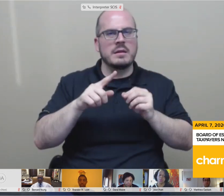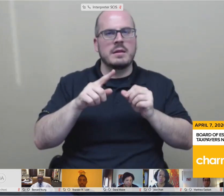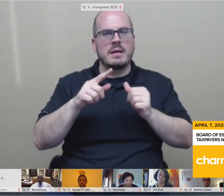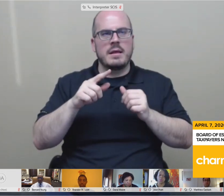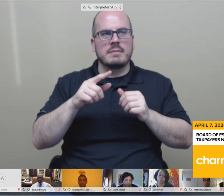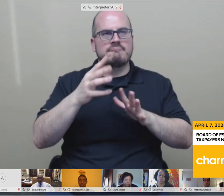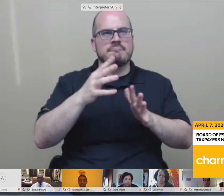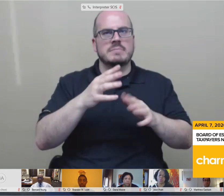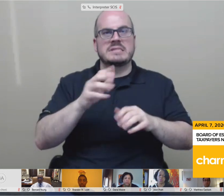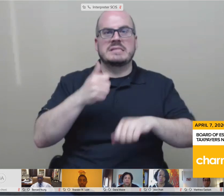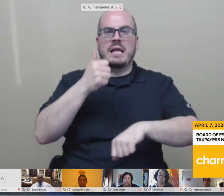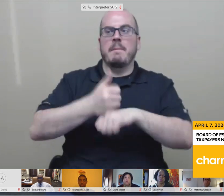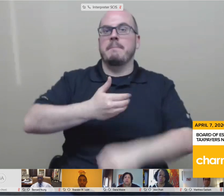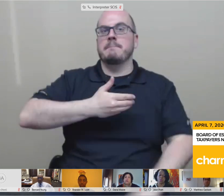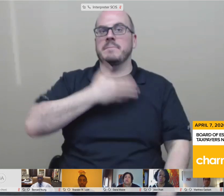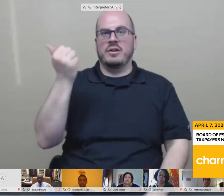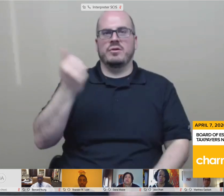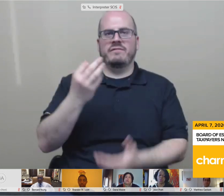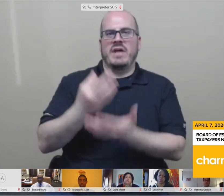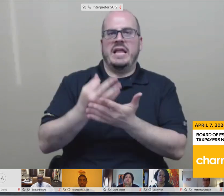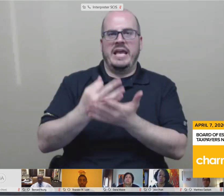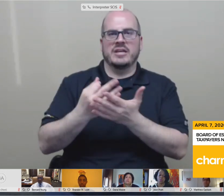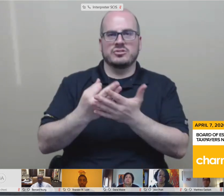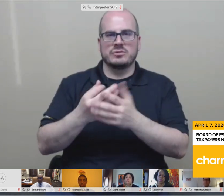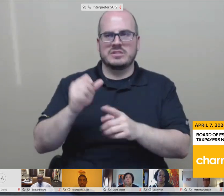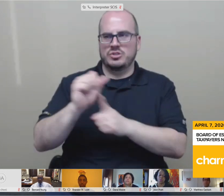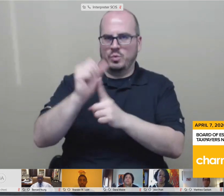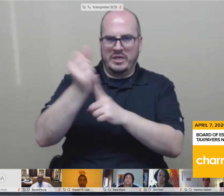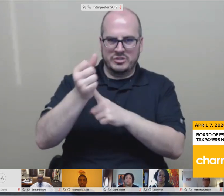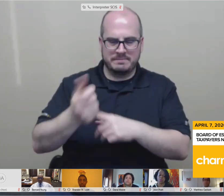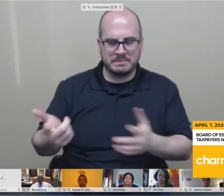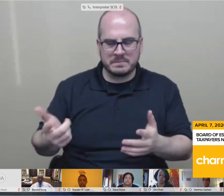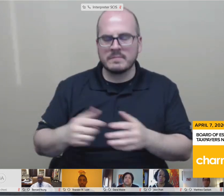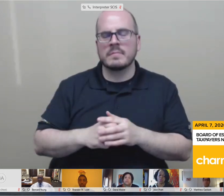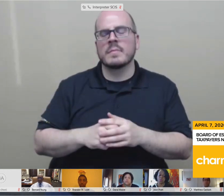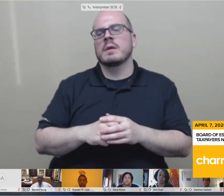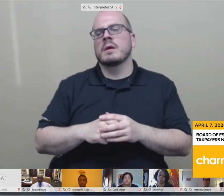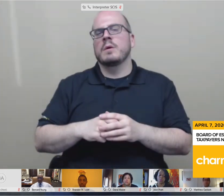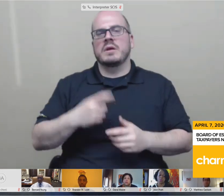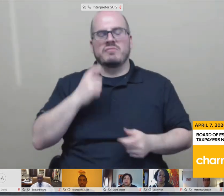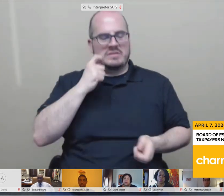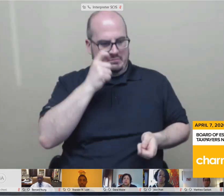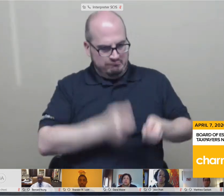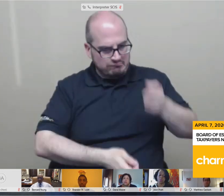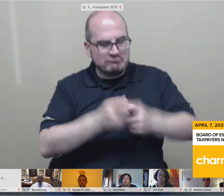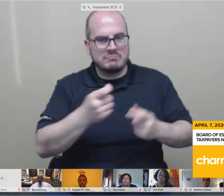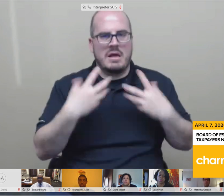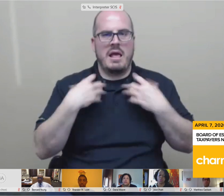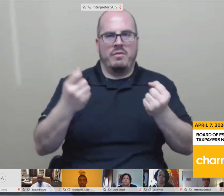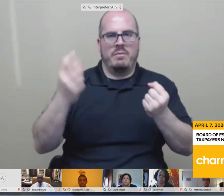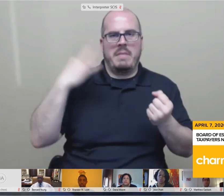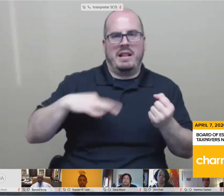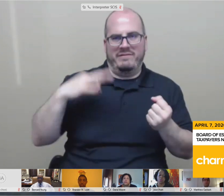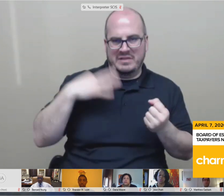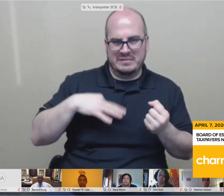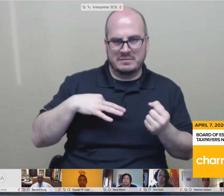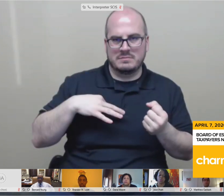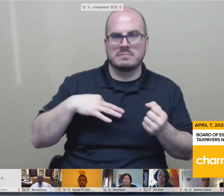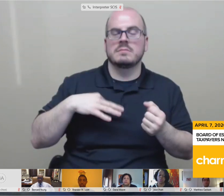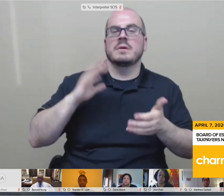better financial position. Some of those things were, we reformed our health benefits going back to